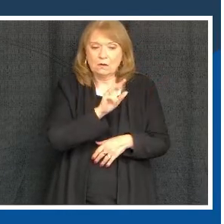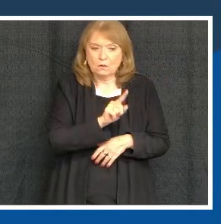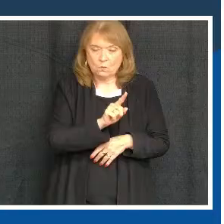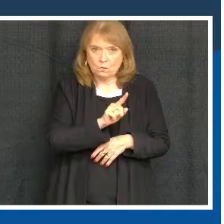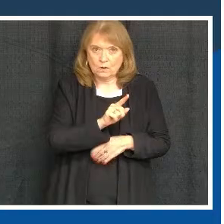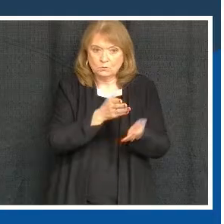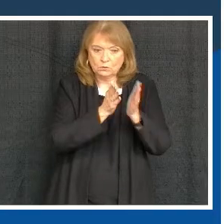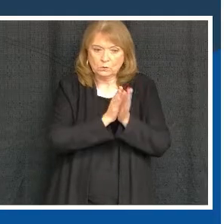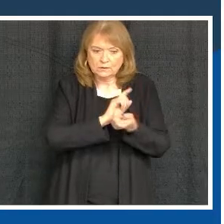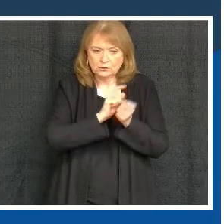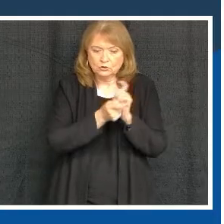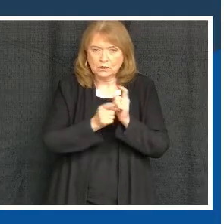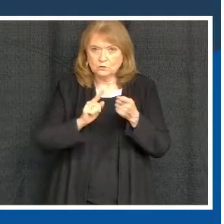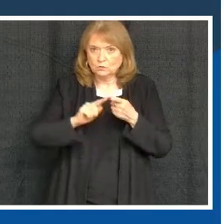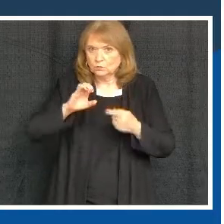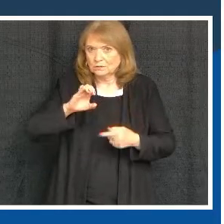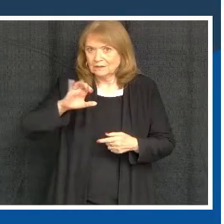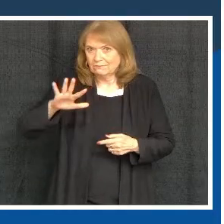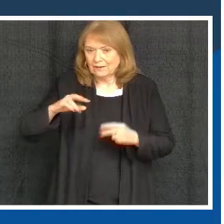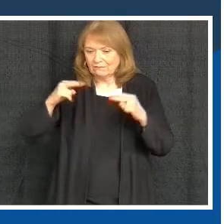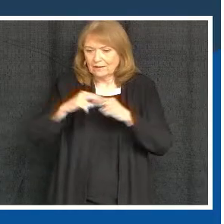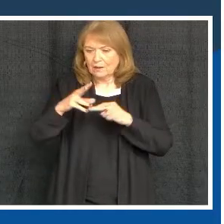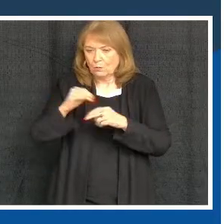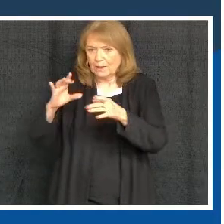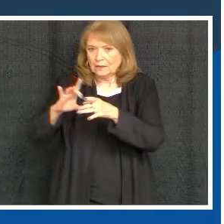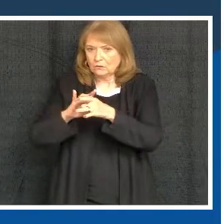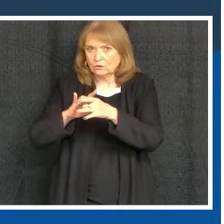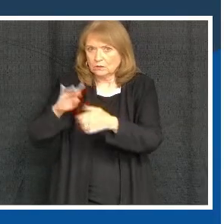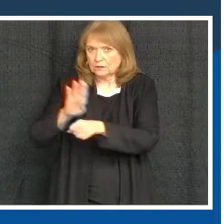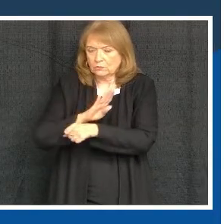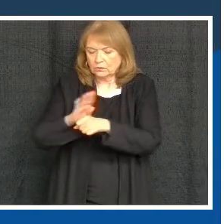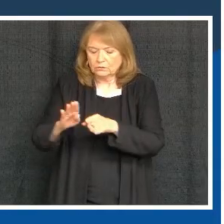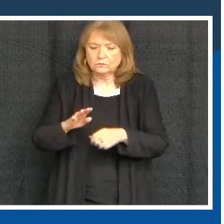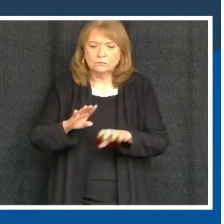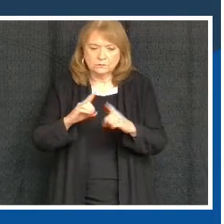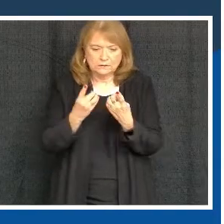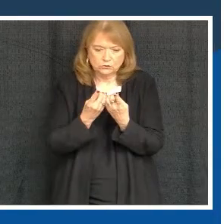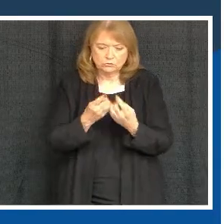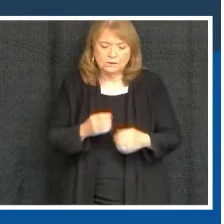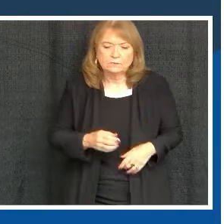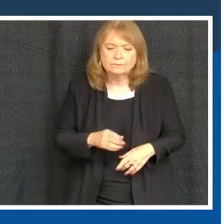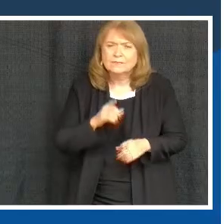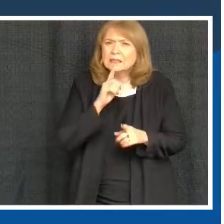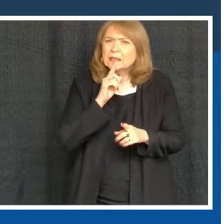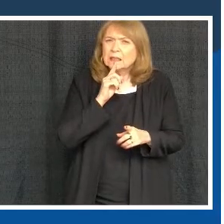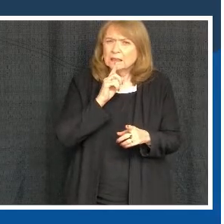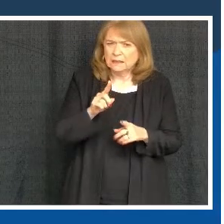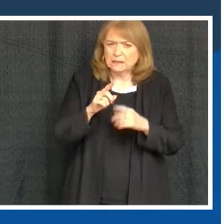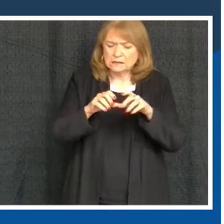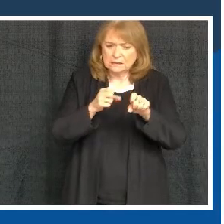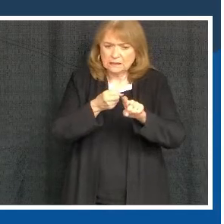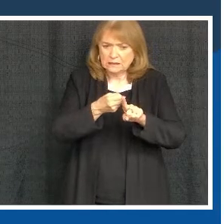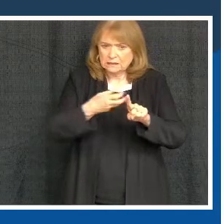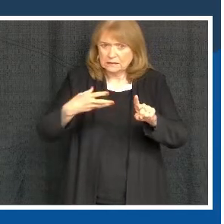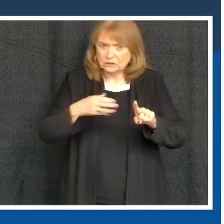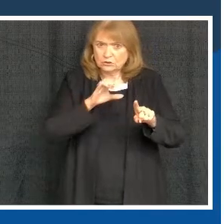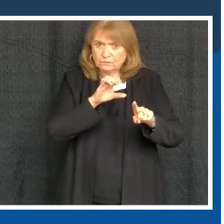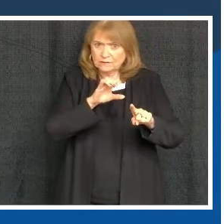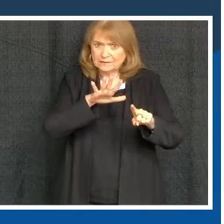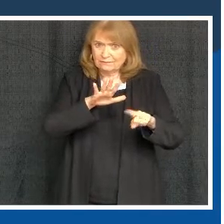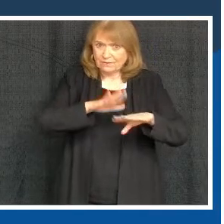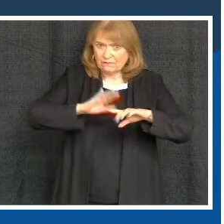and requesting to go to C5 Highway and Arterial Commercial District. It is an extension of the C5 to the